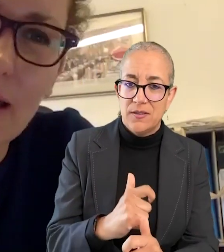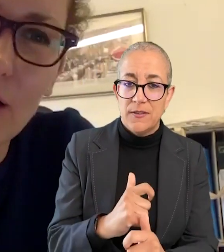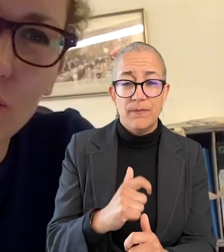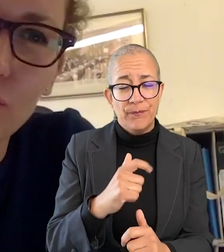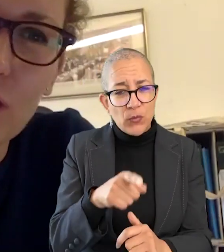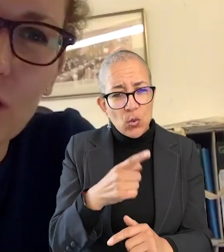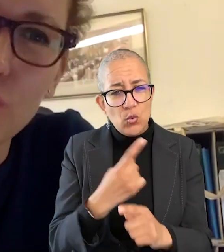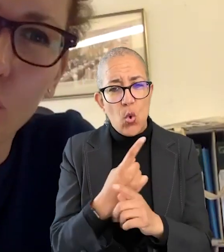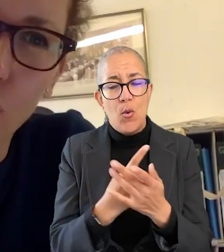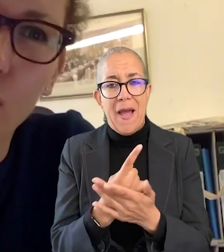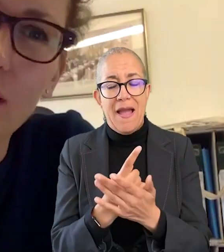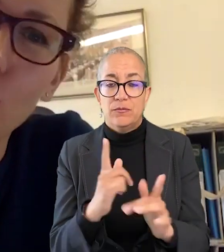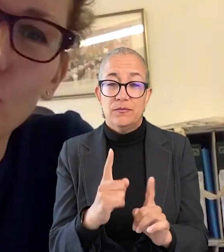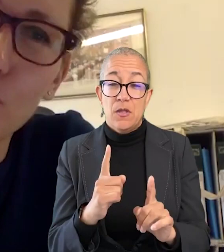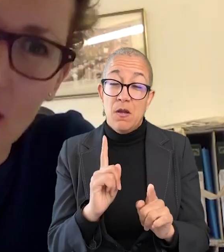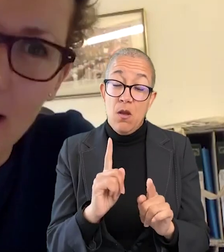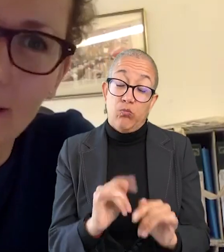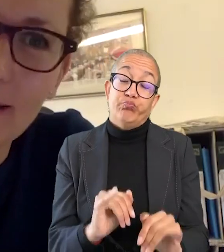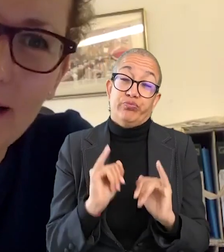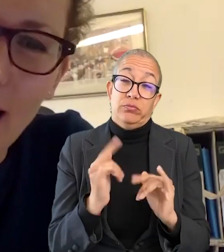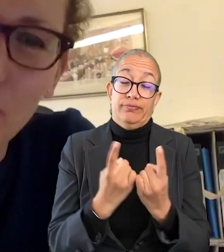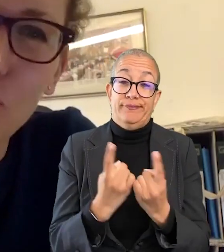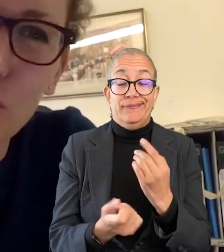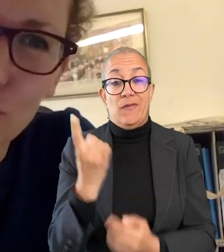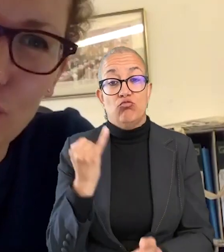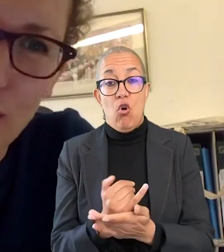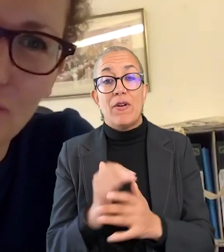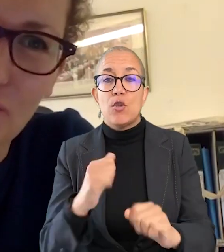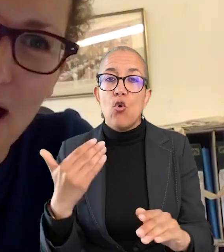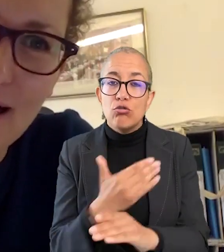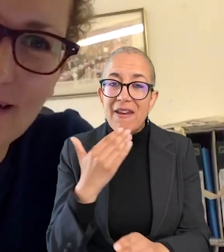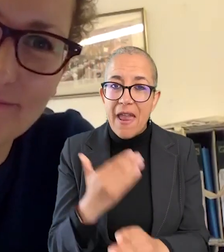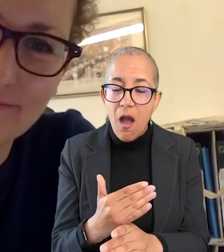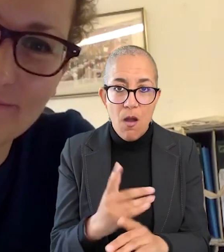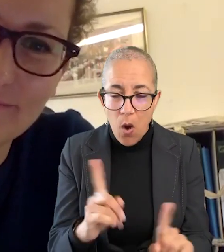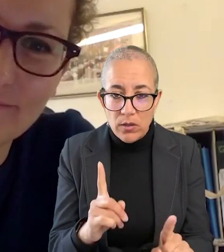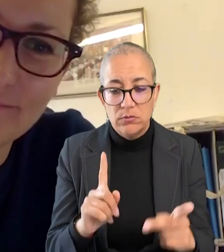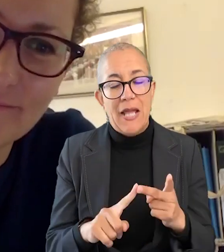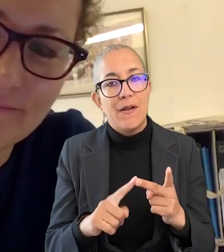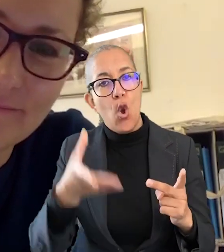serious thing you feel you've got wrong in your career and what you've learned from that?